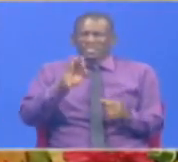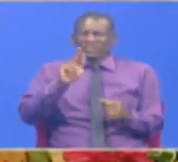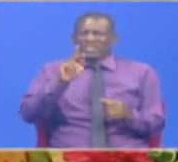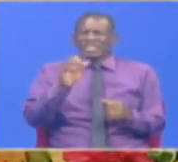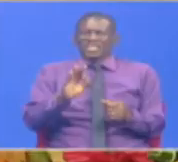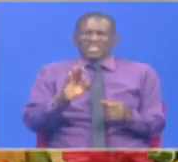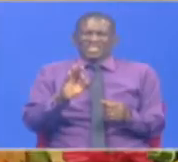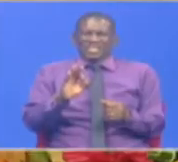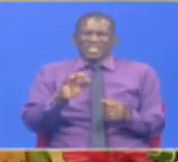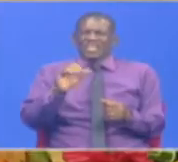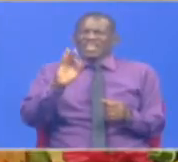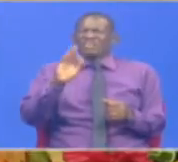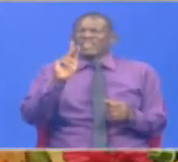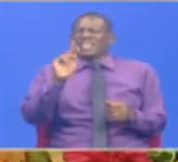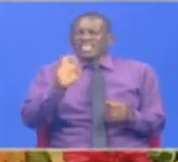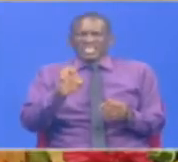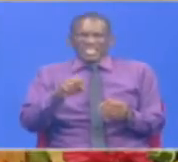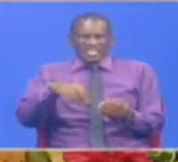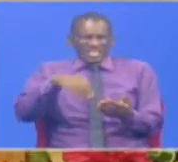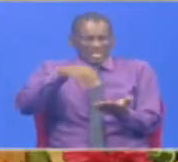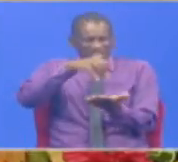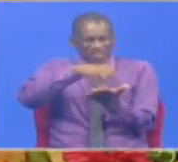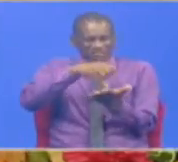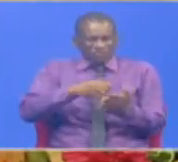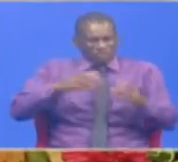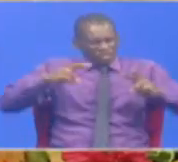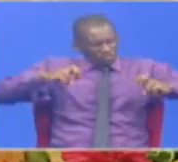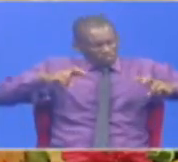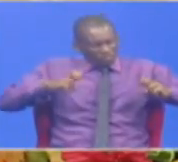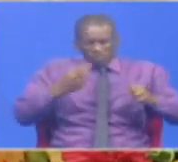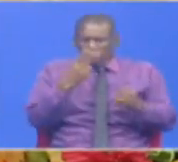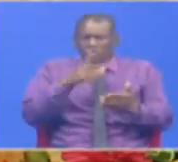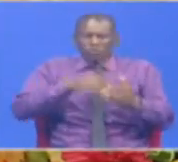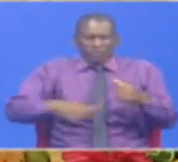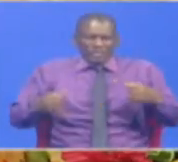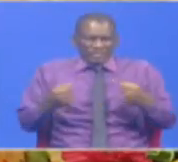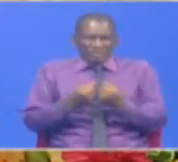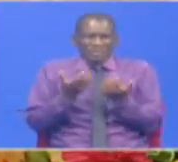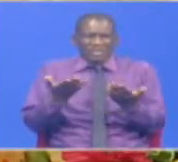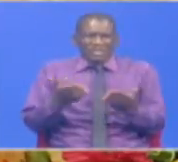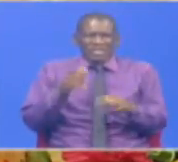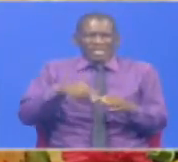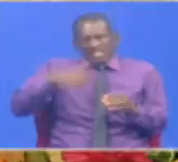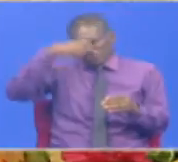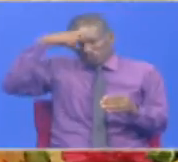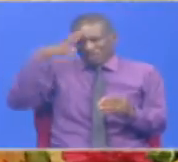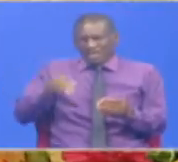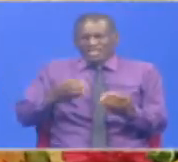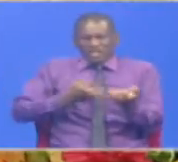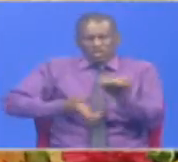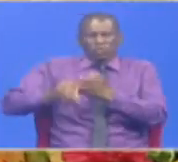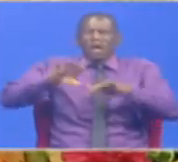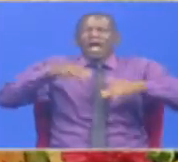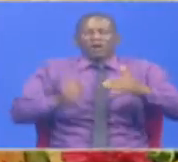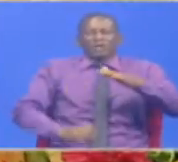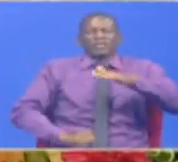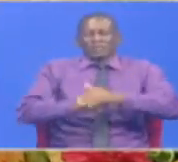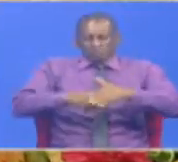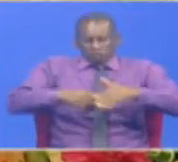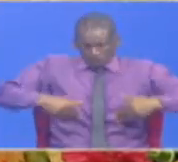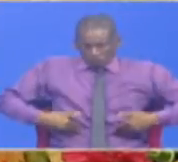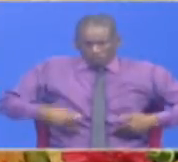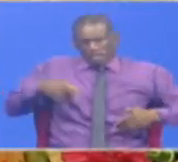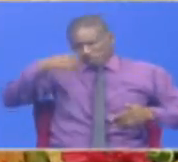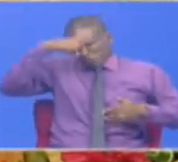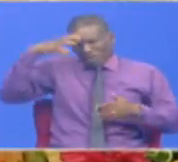of. There are ongoing studies to see exactly what is happening in the informal economy and how can we support the youth in this. We are